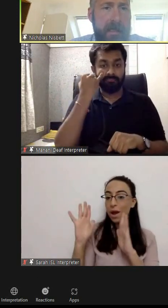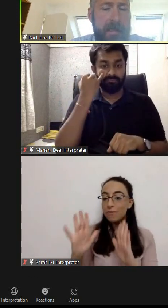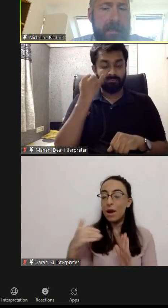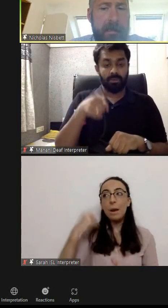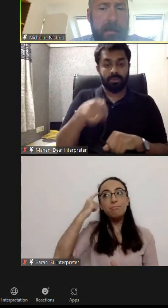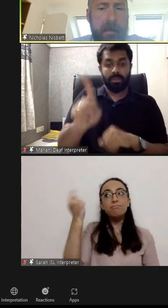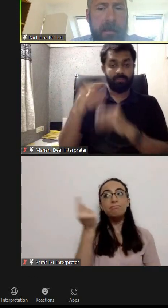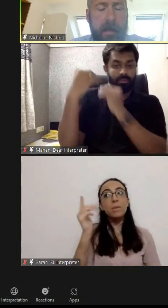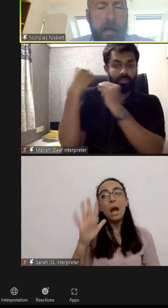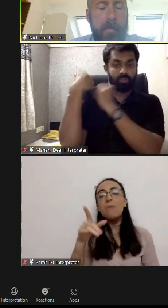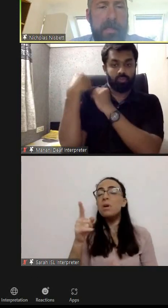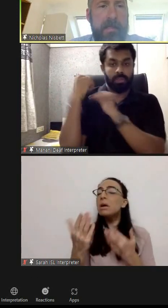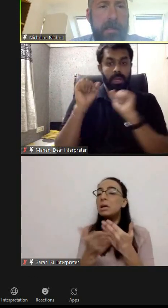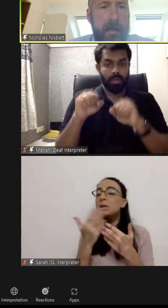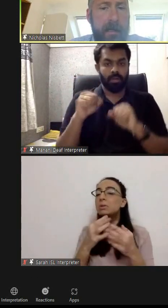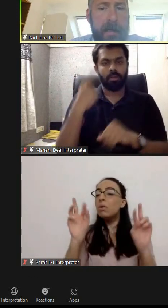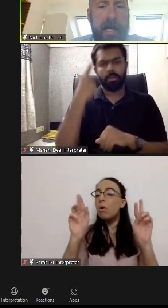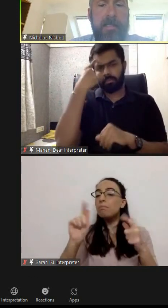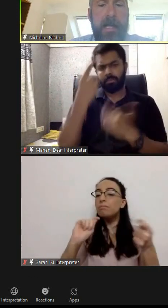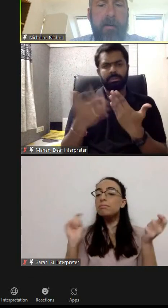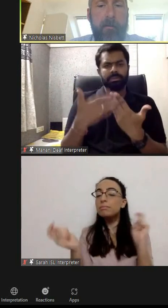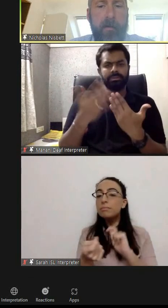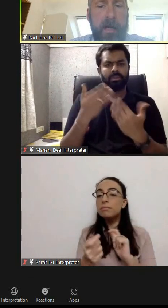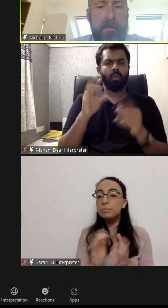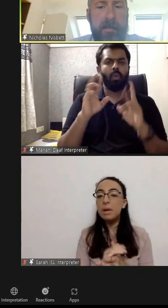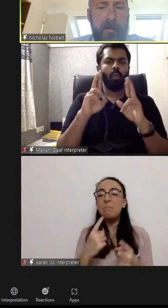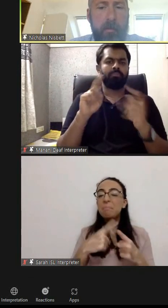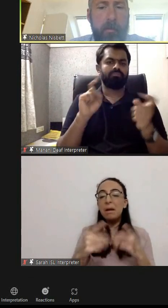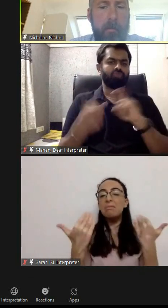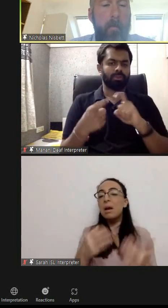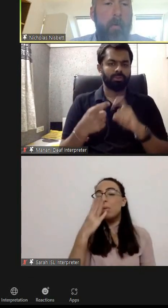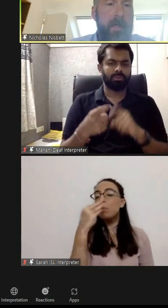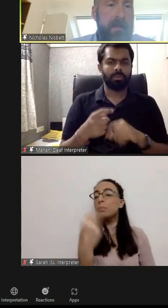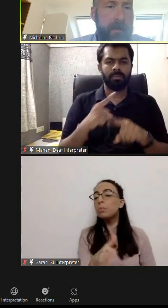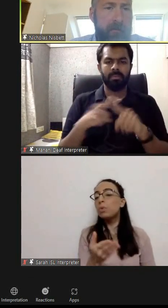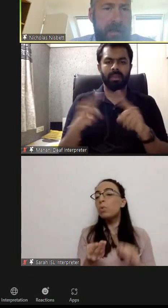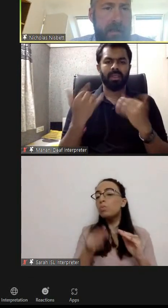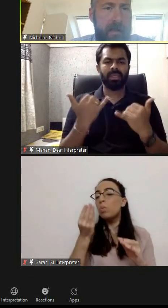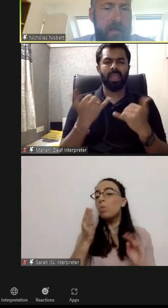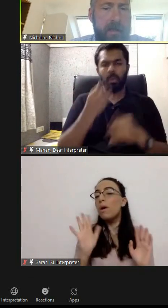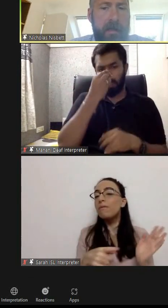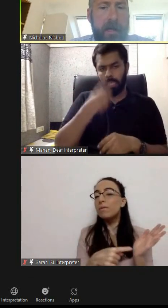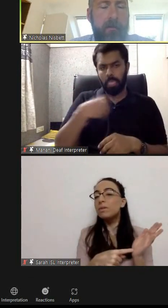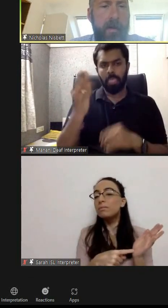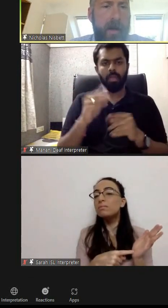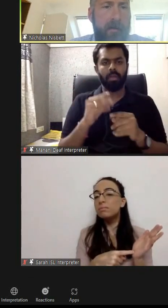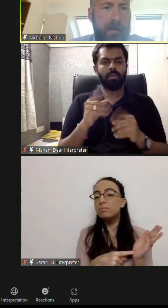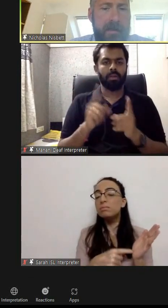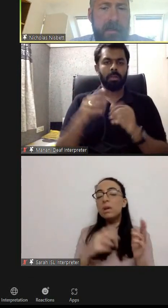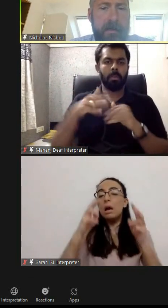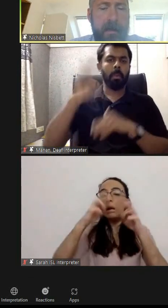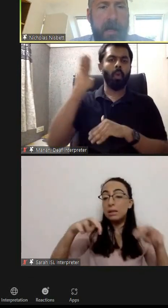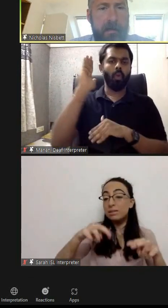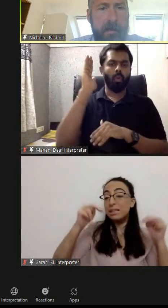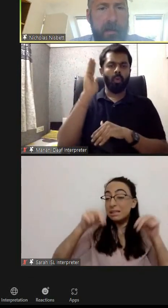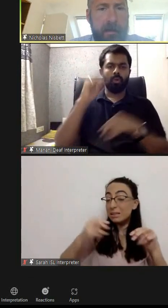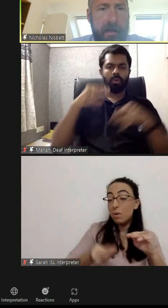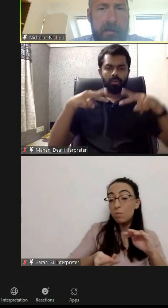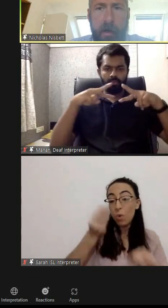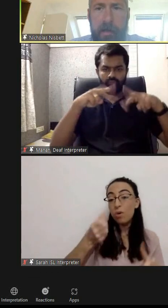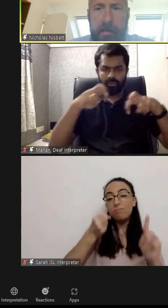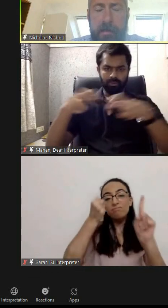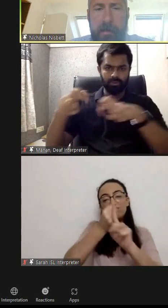into this. But this is certainly a neglected area for a great deal more need for research and further advocacy and action.